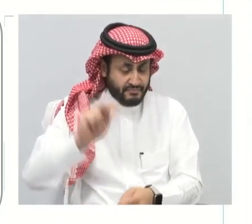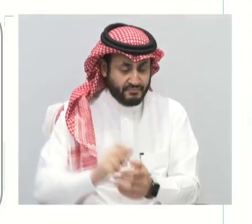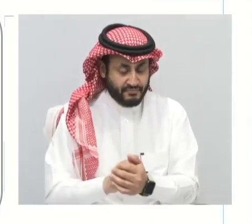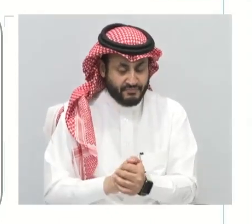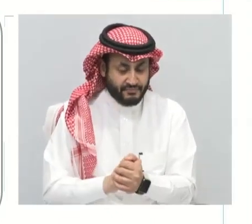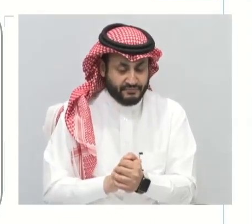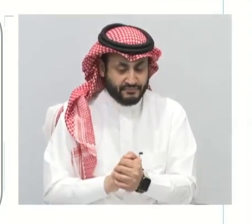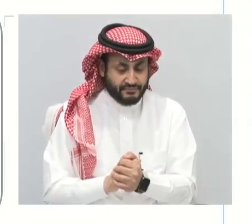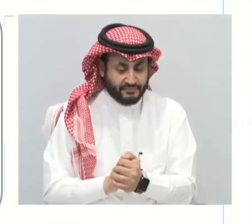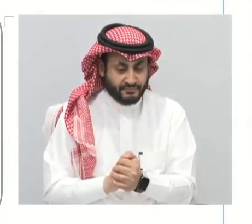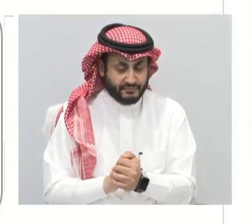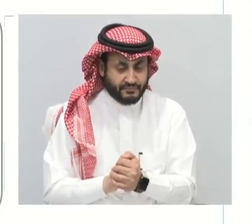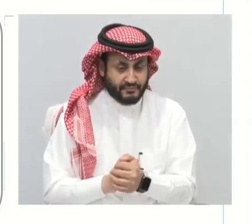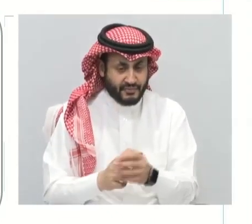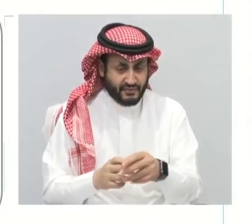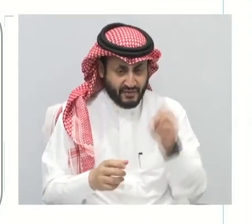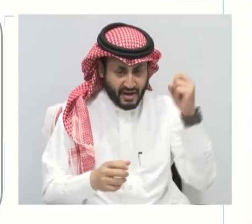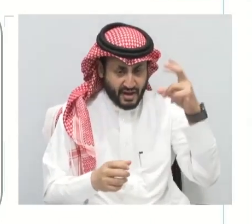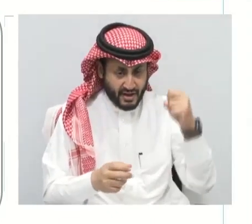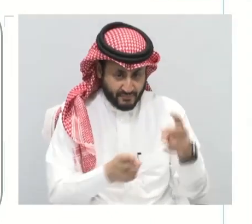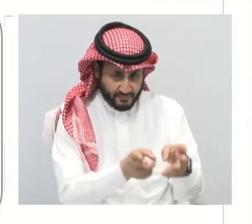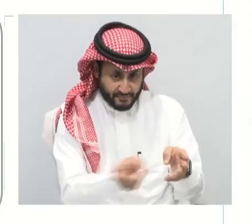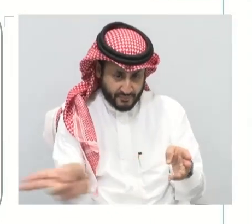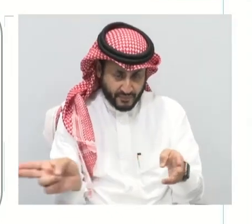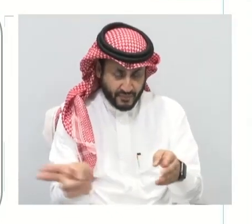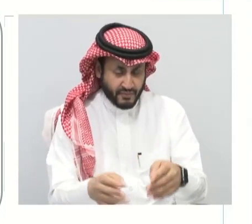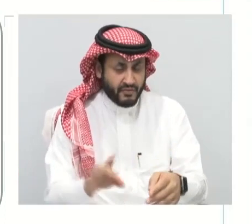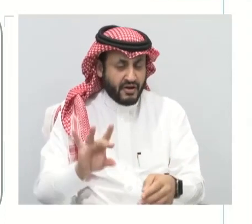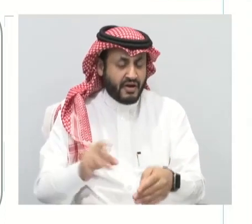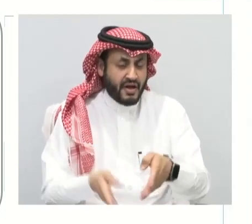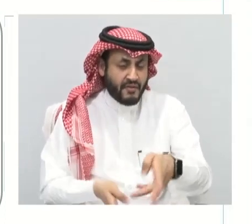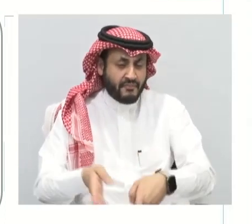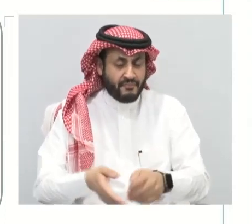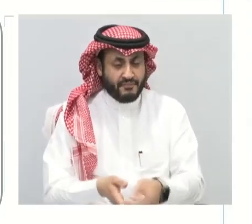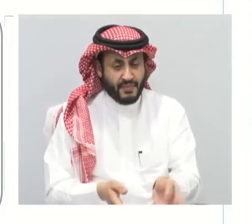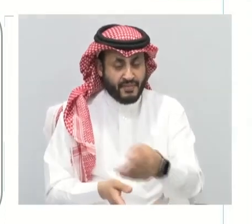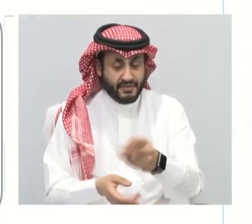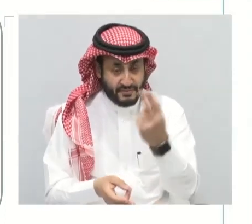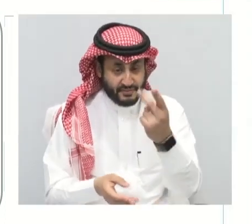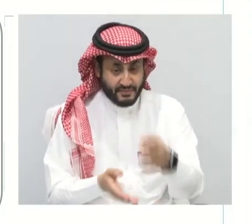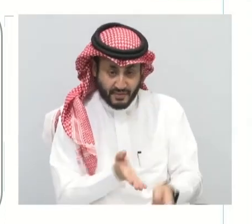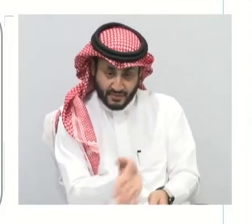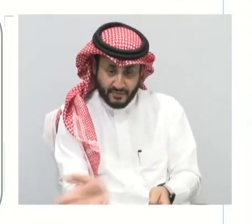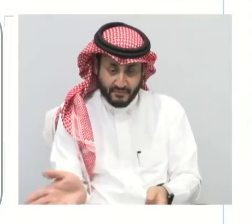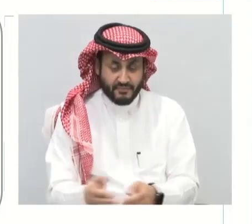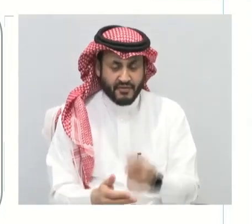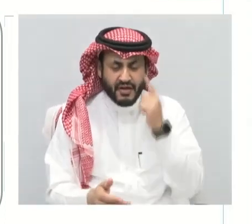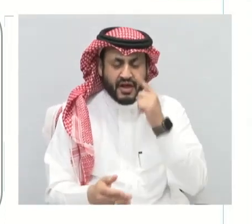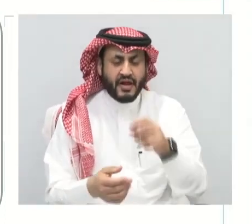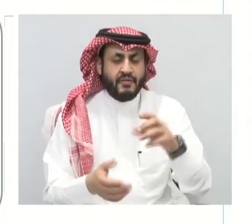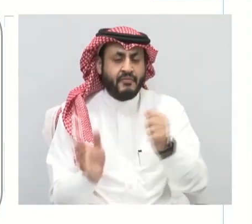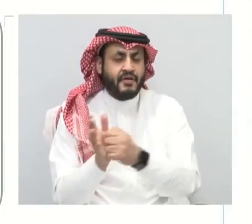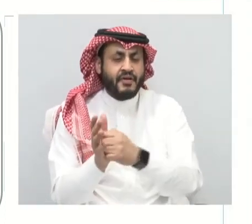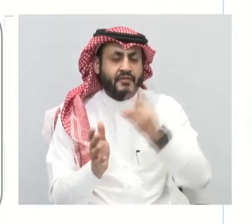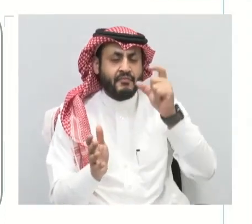Street at the lights. Turn right onto the 10th Avenue. Then turn left onto the second street. It's the blue house on